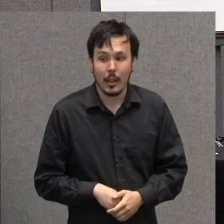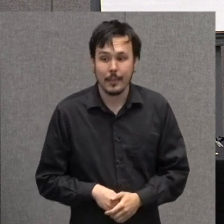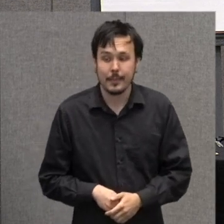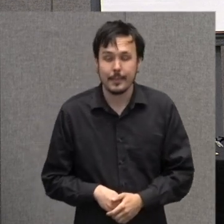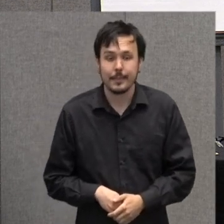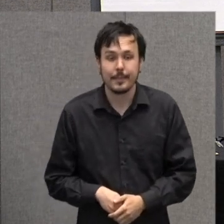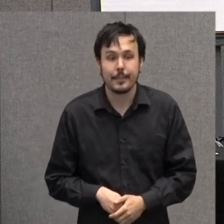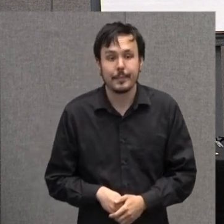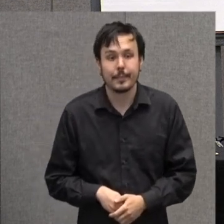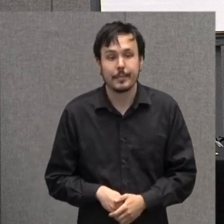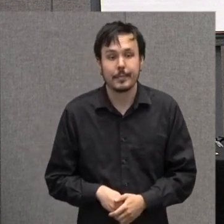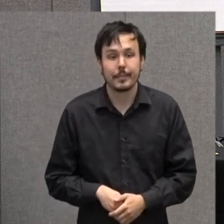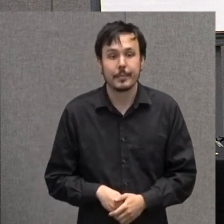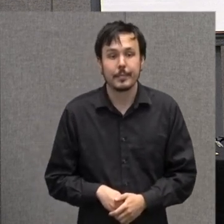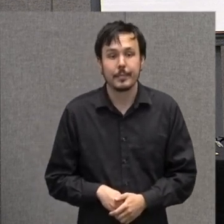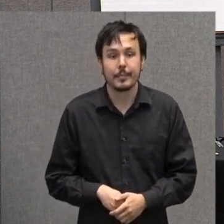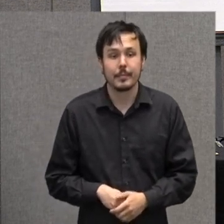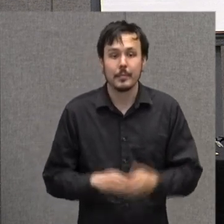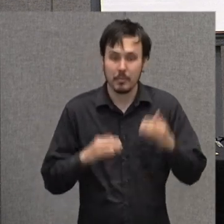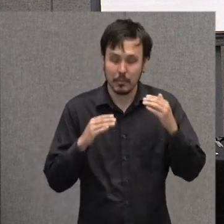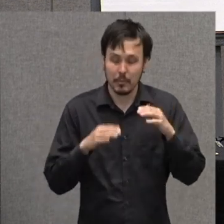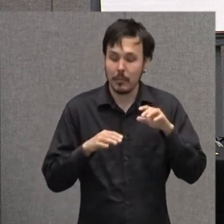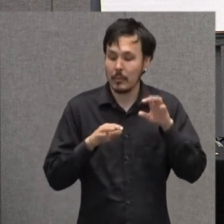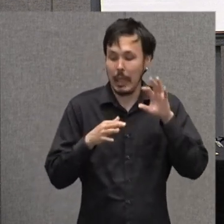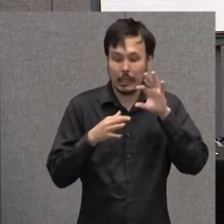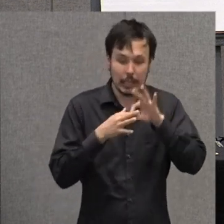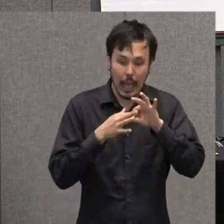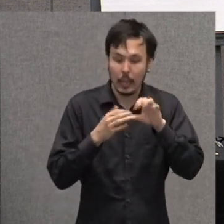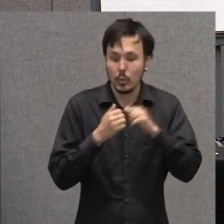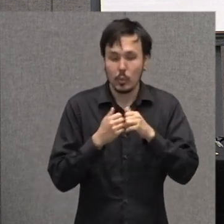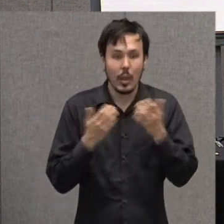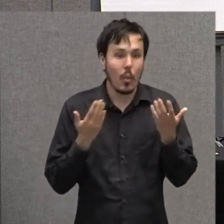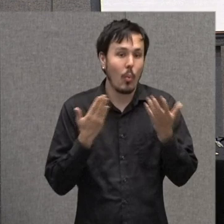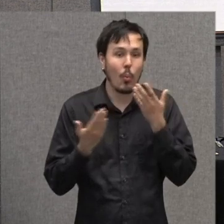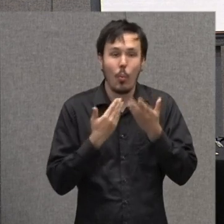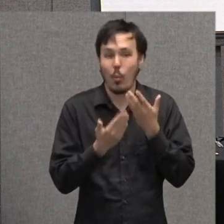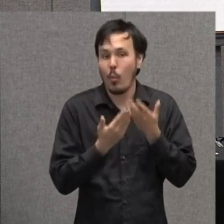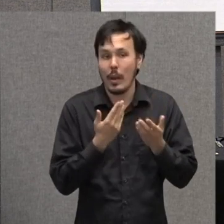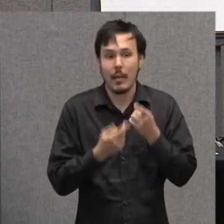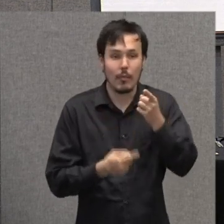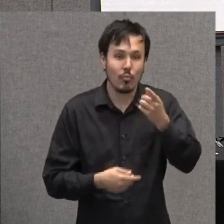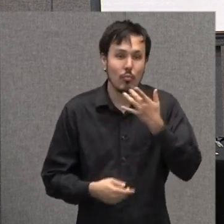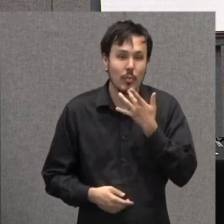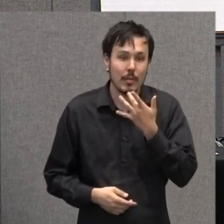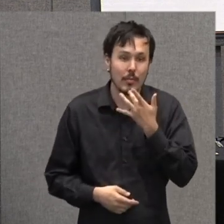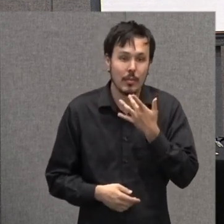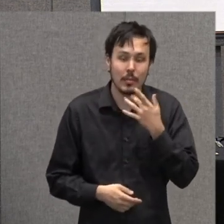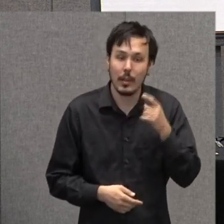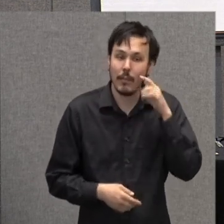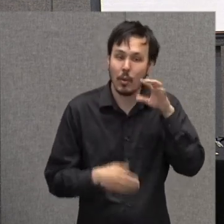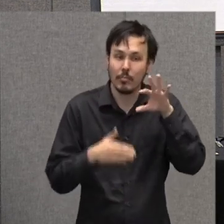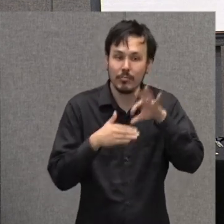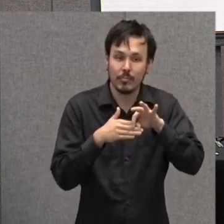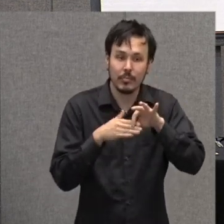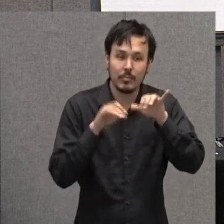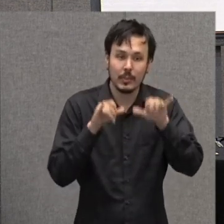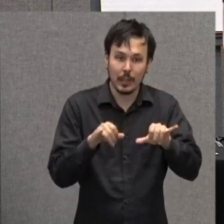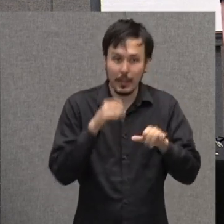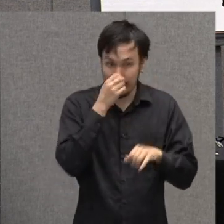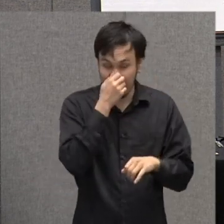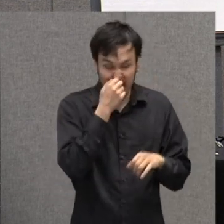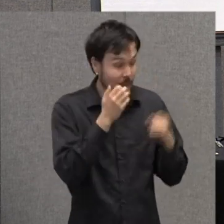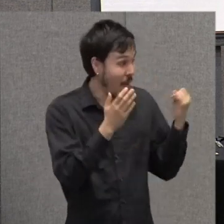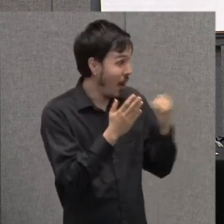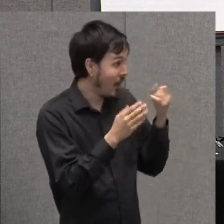Okay. So then, secure with whatever you have to secure. I love how in art you